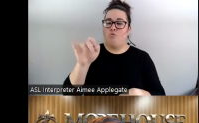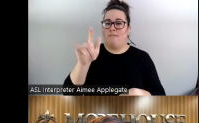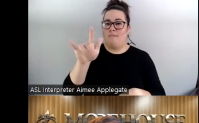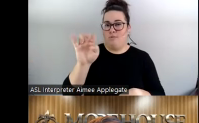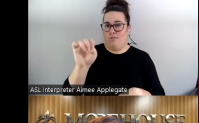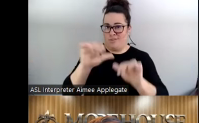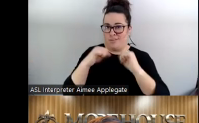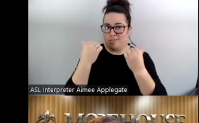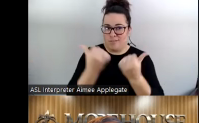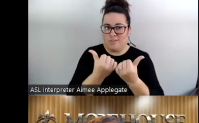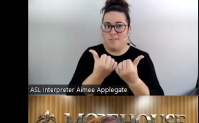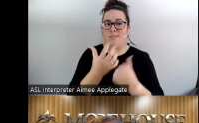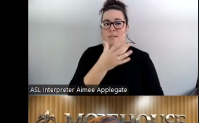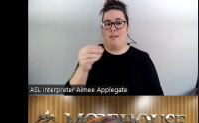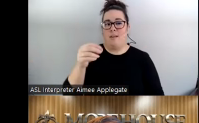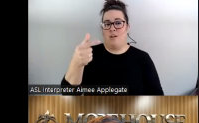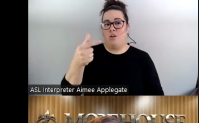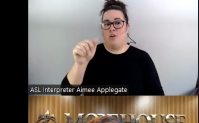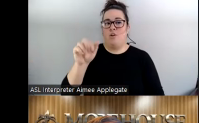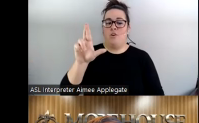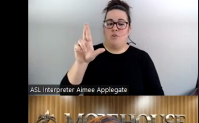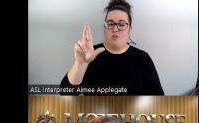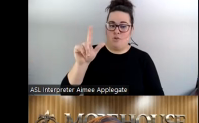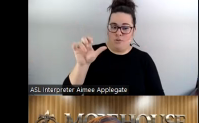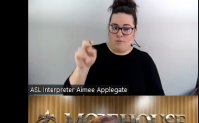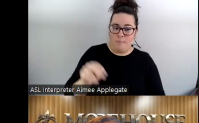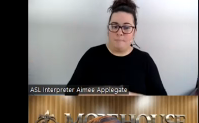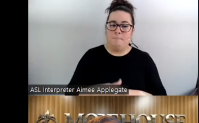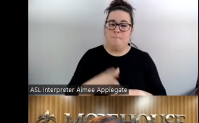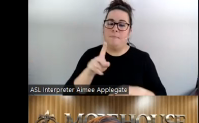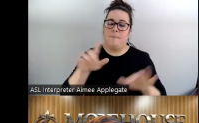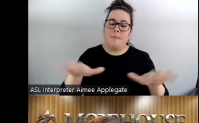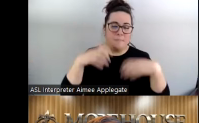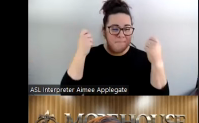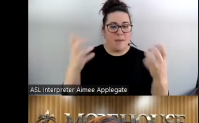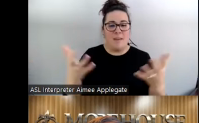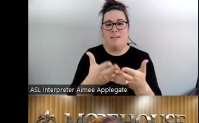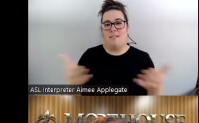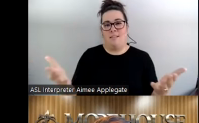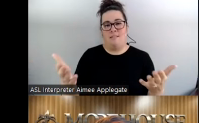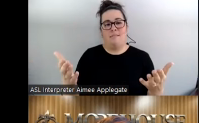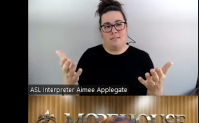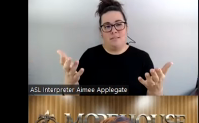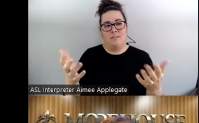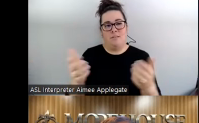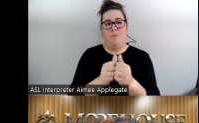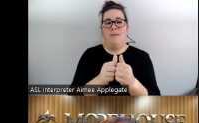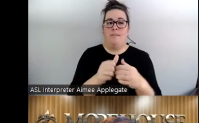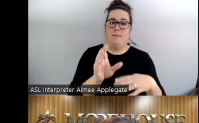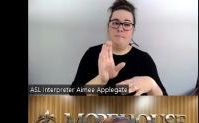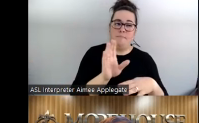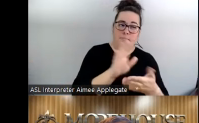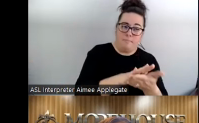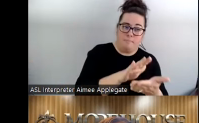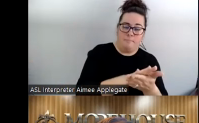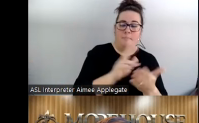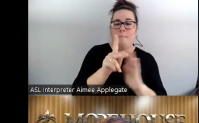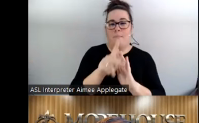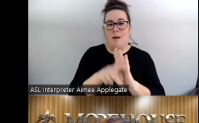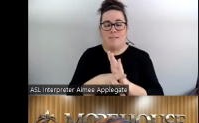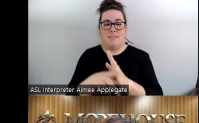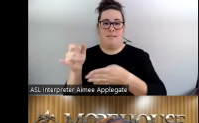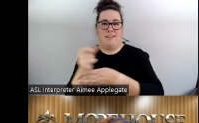His work has been presented in various academic, policy, and industry platforms, and also encompasses TED Talks